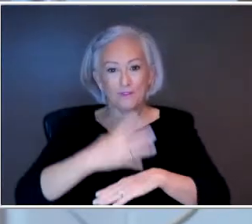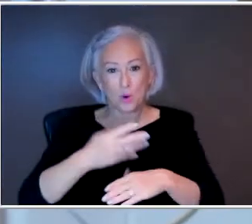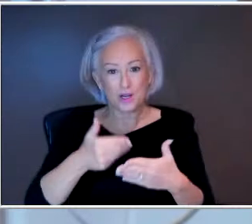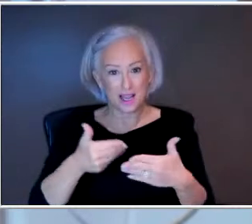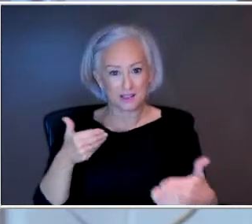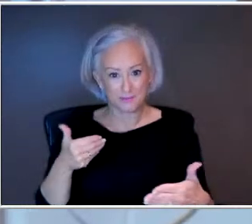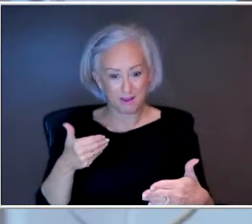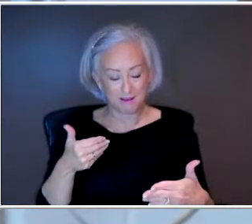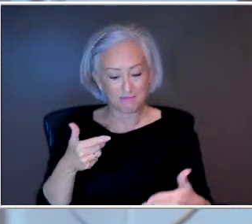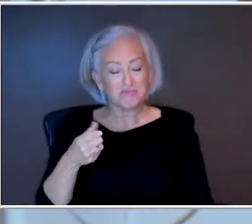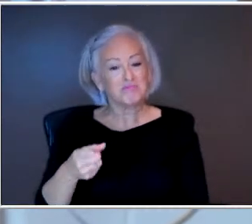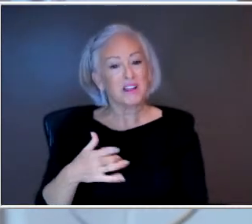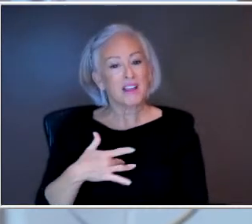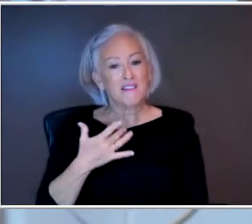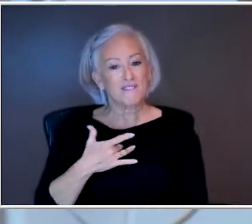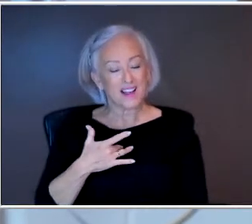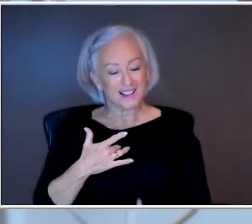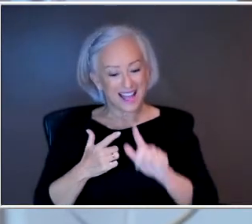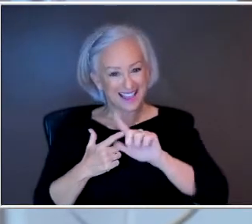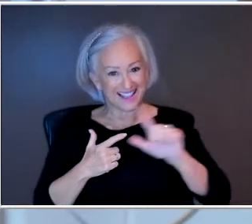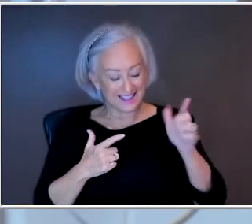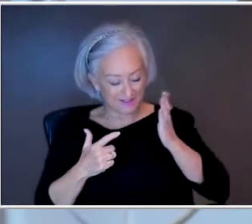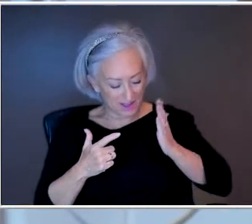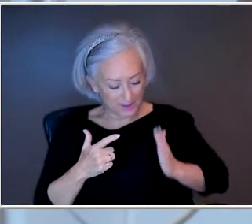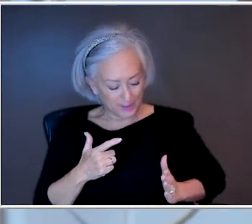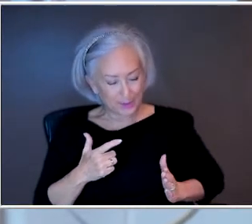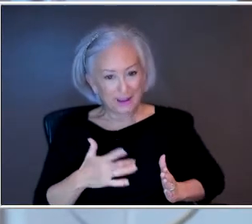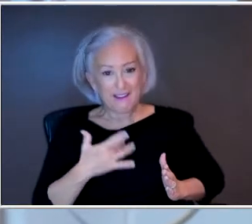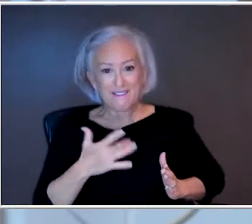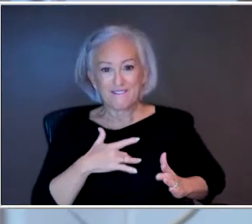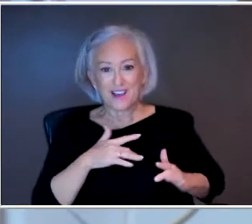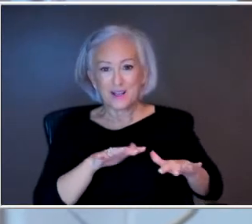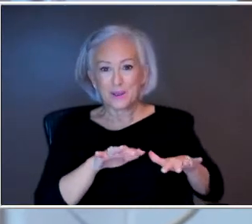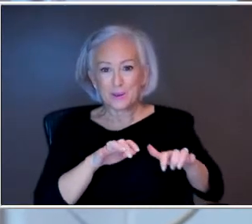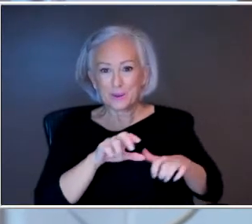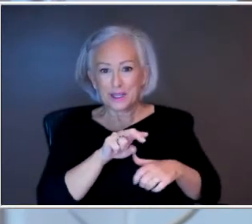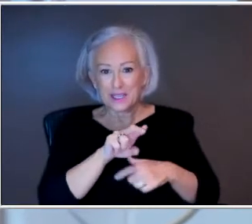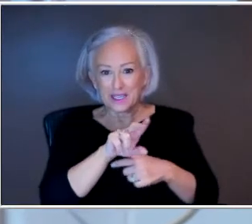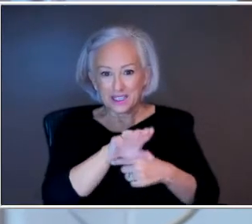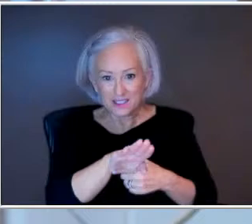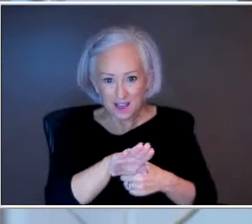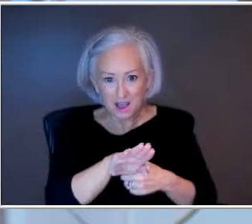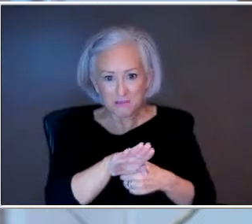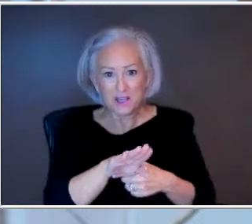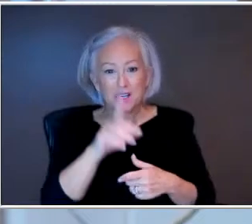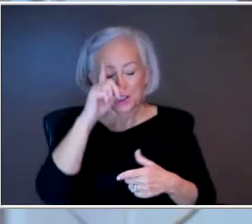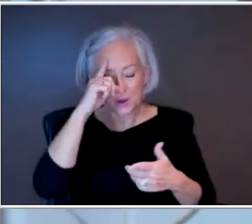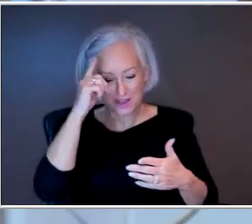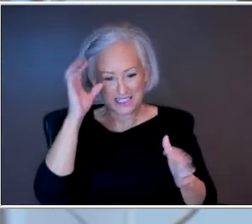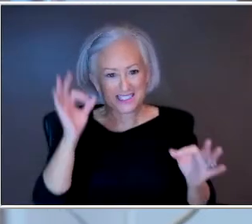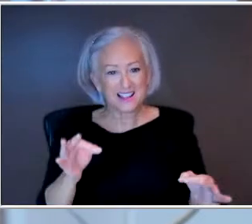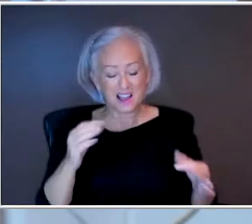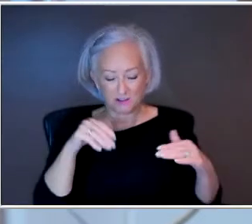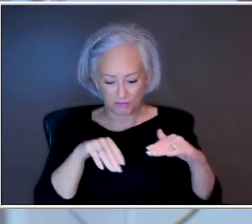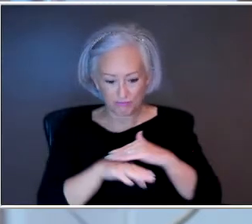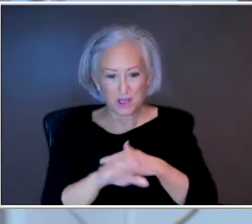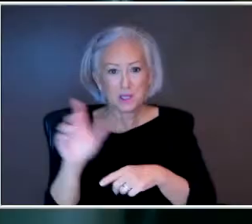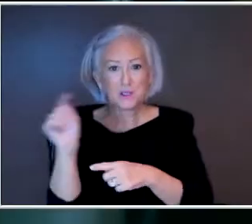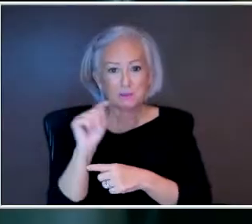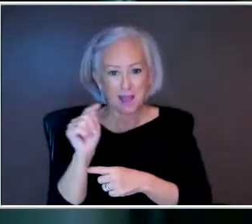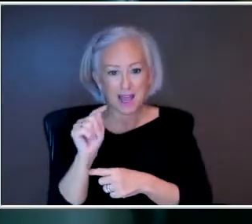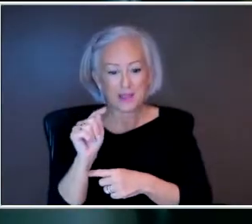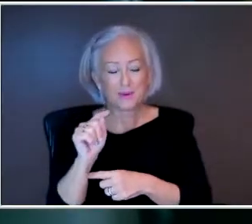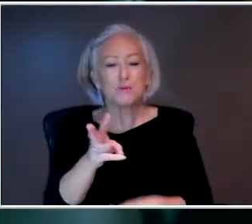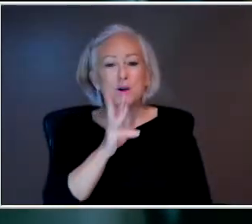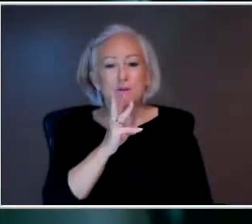body was really numb. So I decided to use the restroom to splash some water on my face. As soon as I stood up and started walking, I collapsed